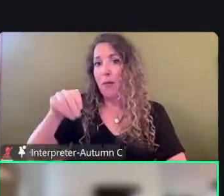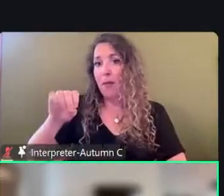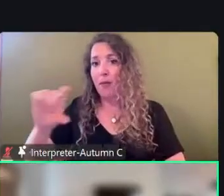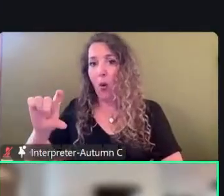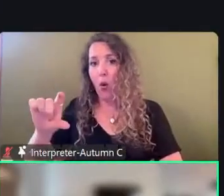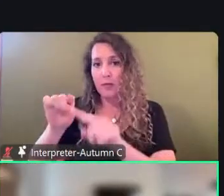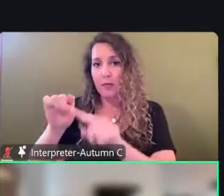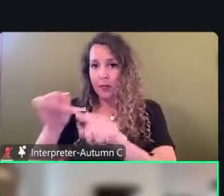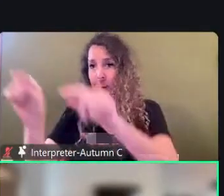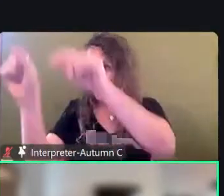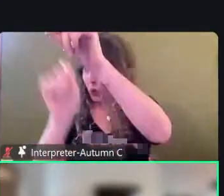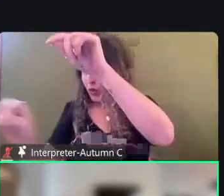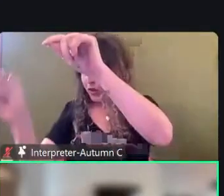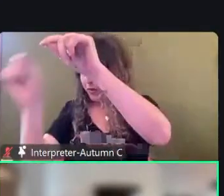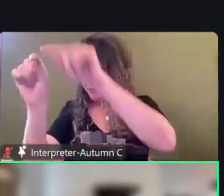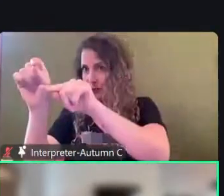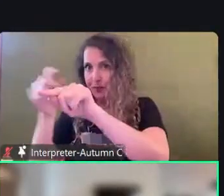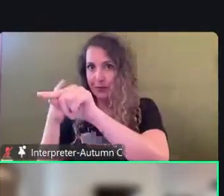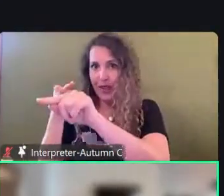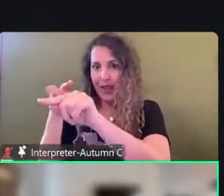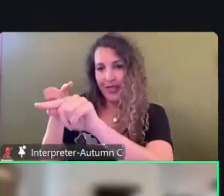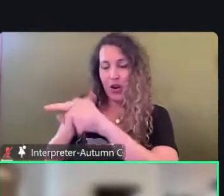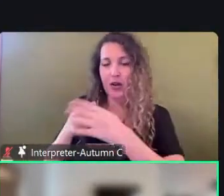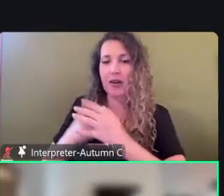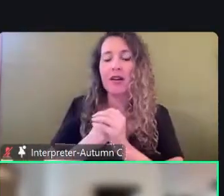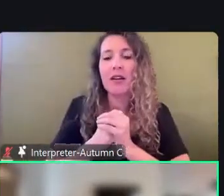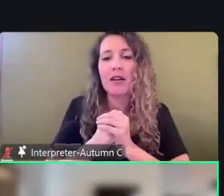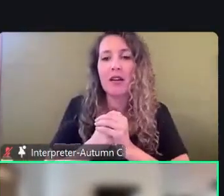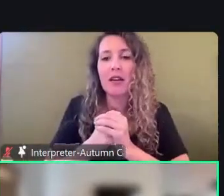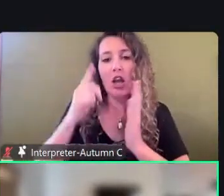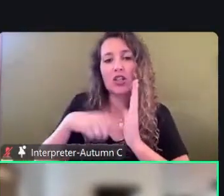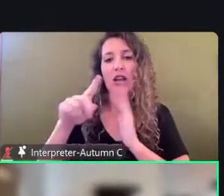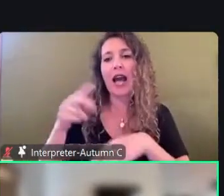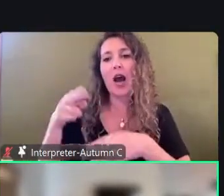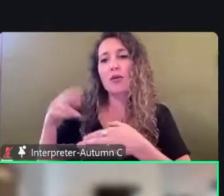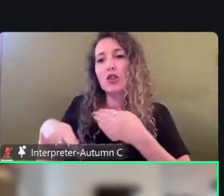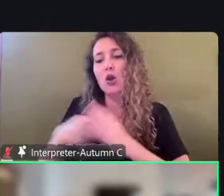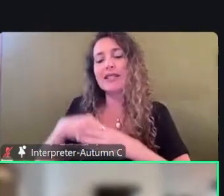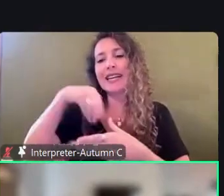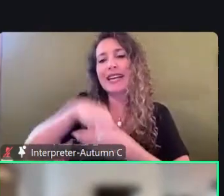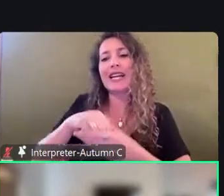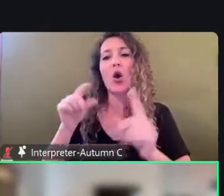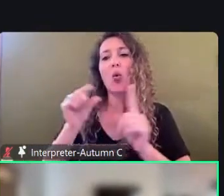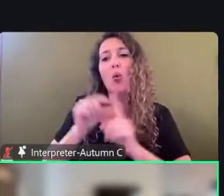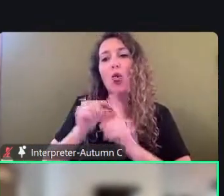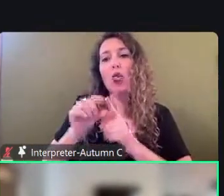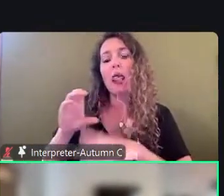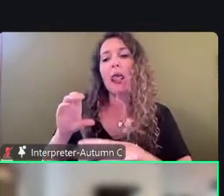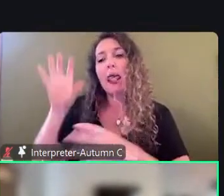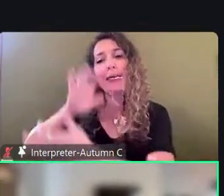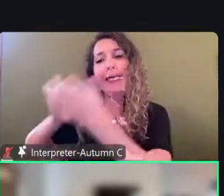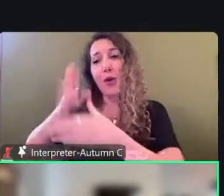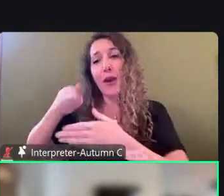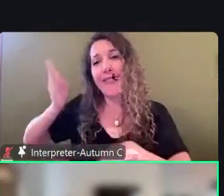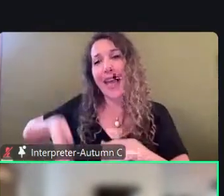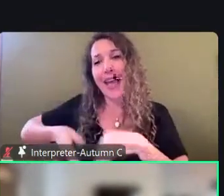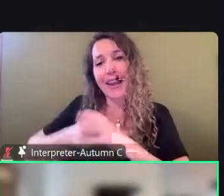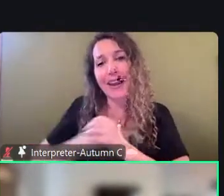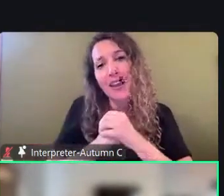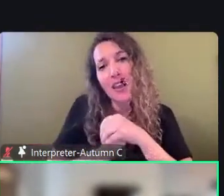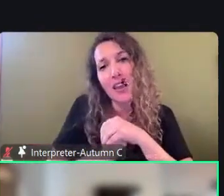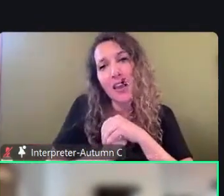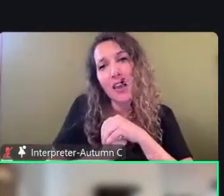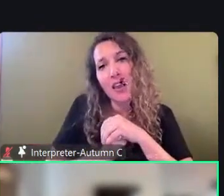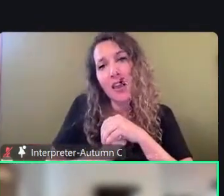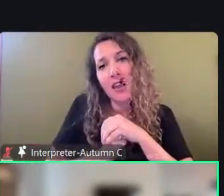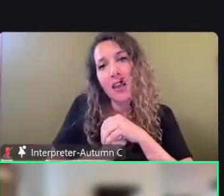on this image here. We'll check out results in a word cloud at the end. So the prompt